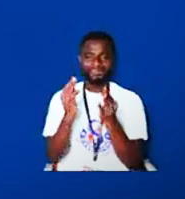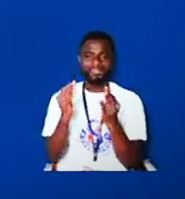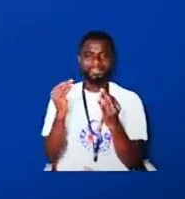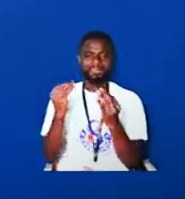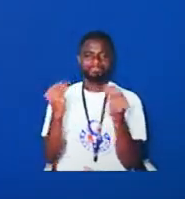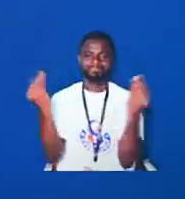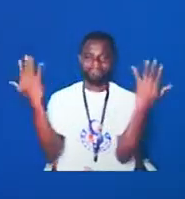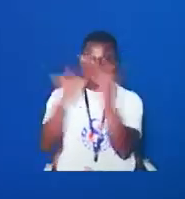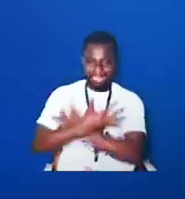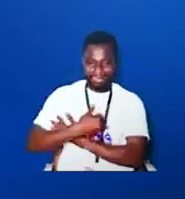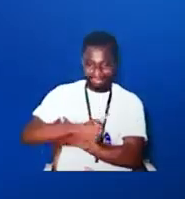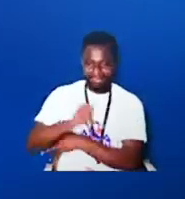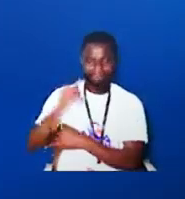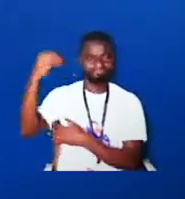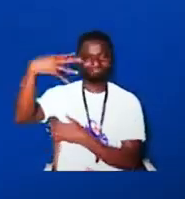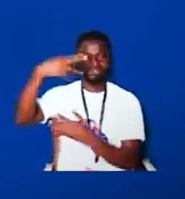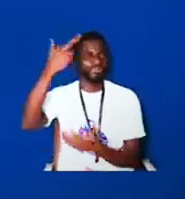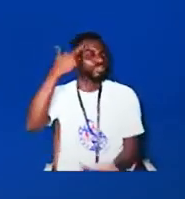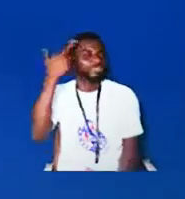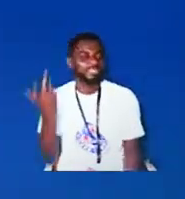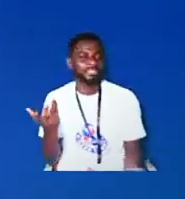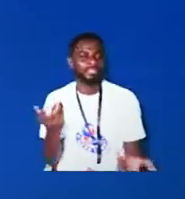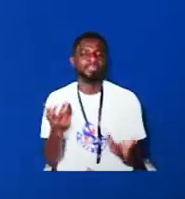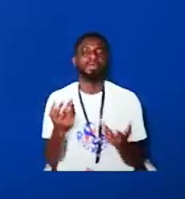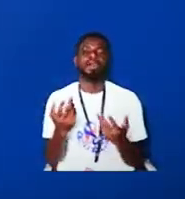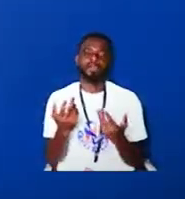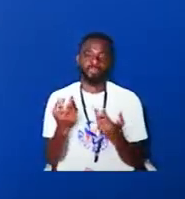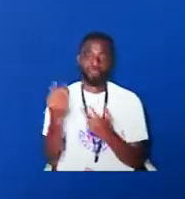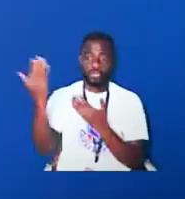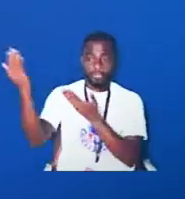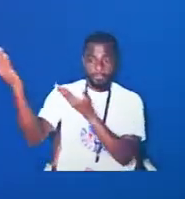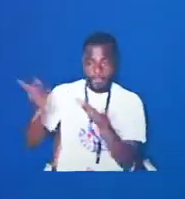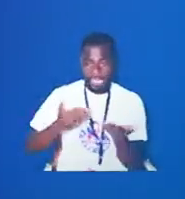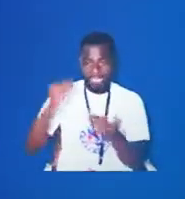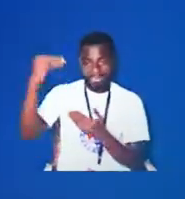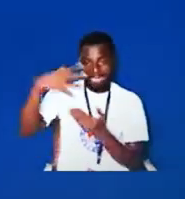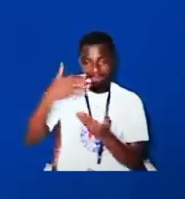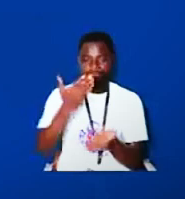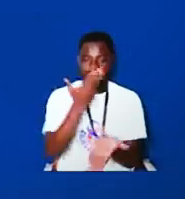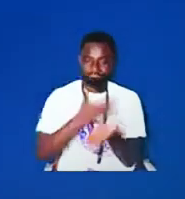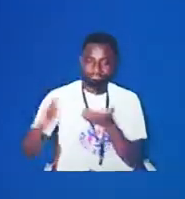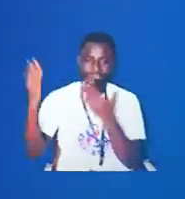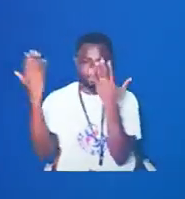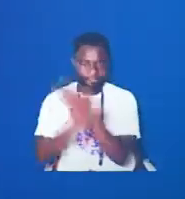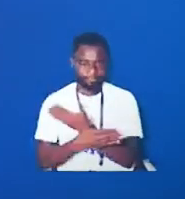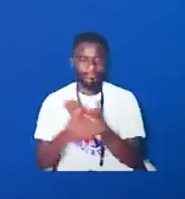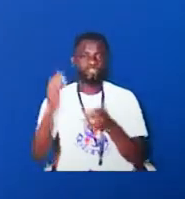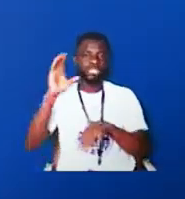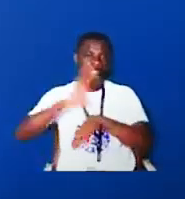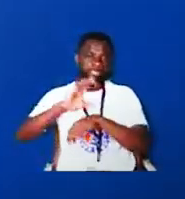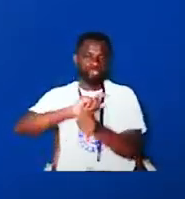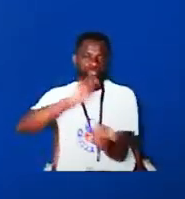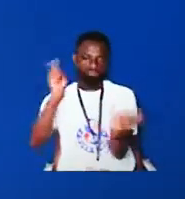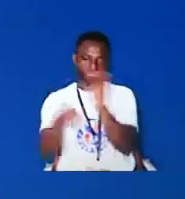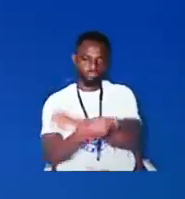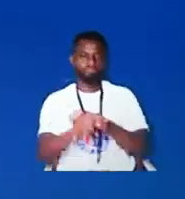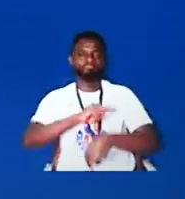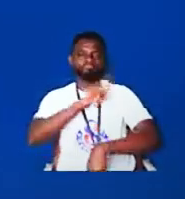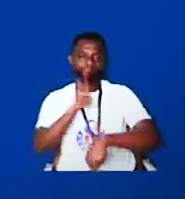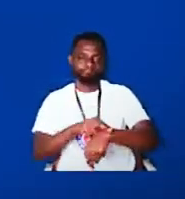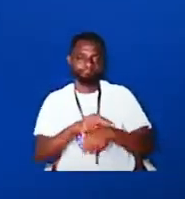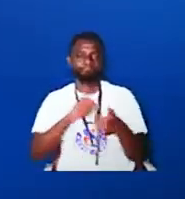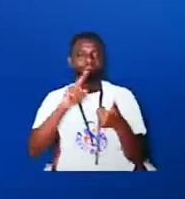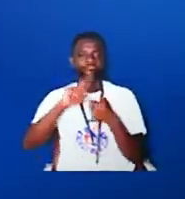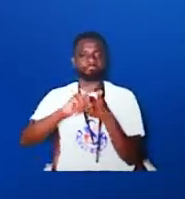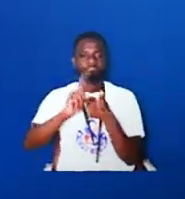us? So the church is for the transformation of nations. Number two, why are we